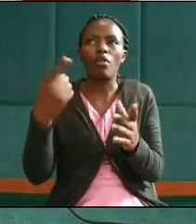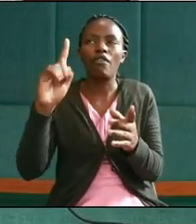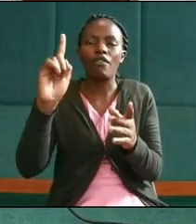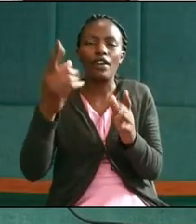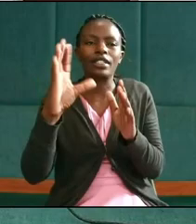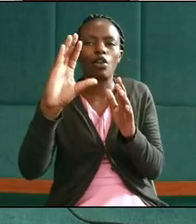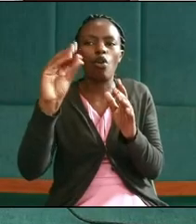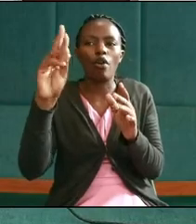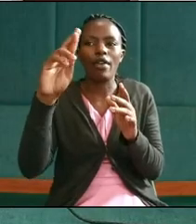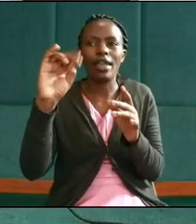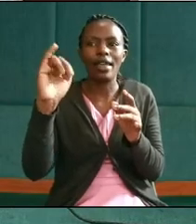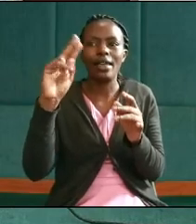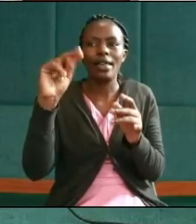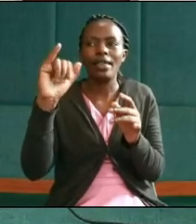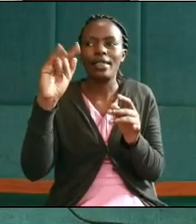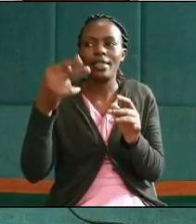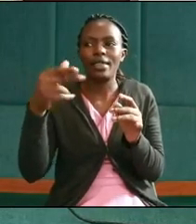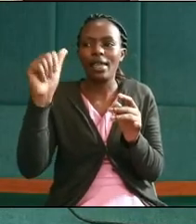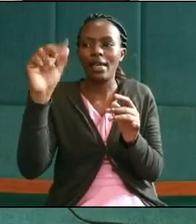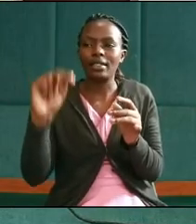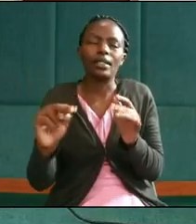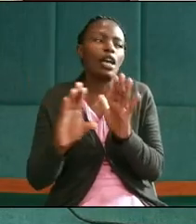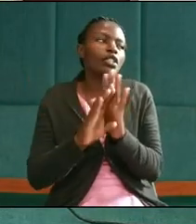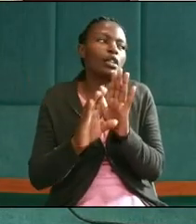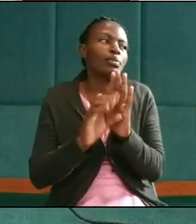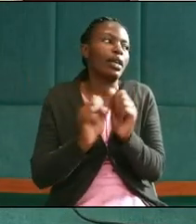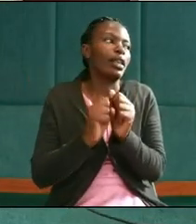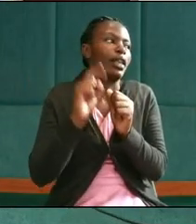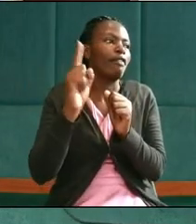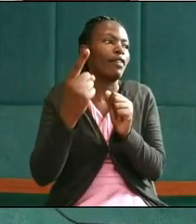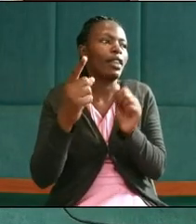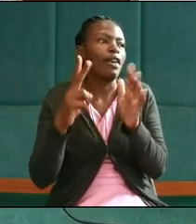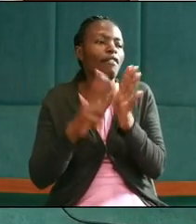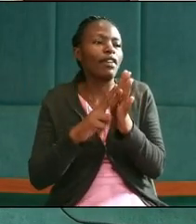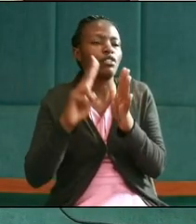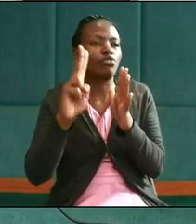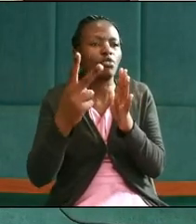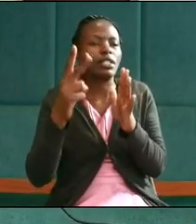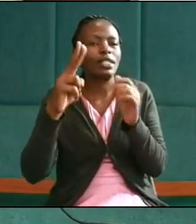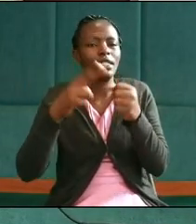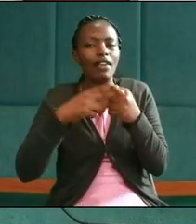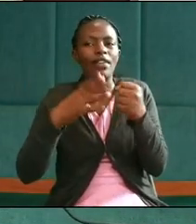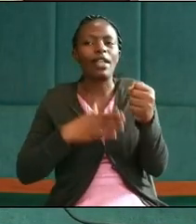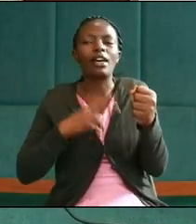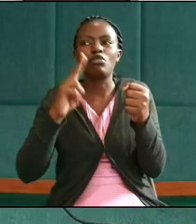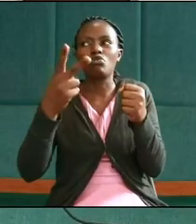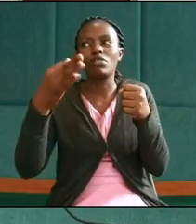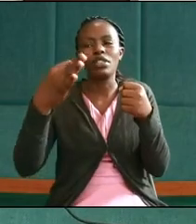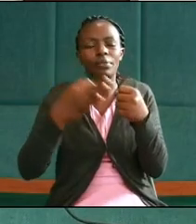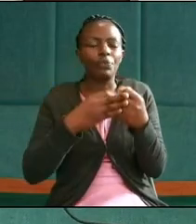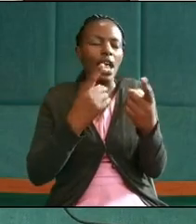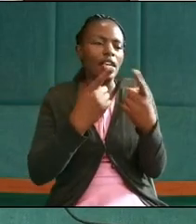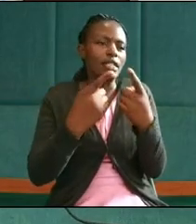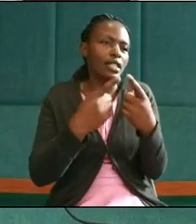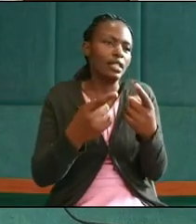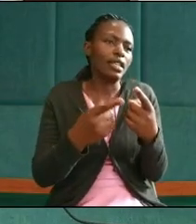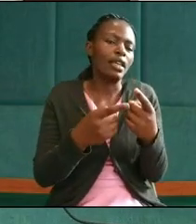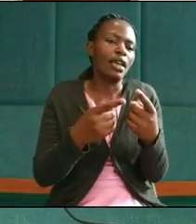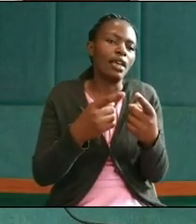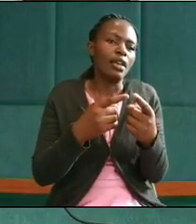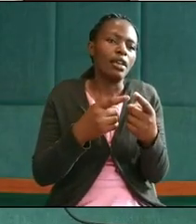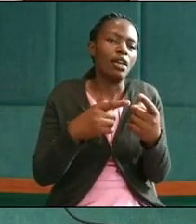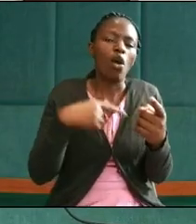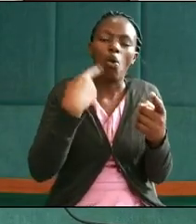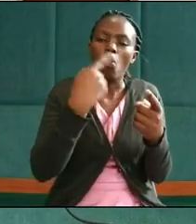verses 27 and 28. And it says, therefore, whoever